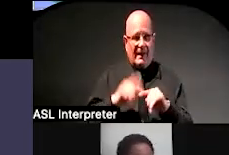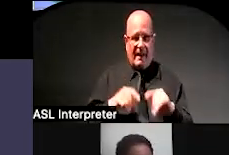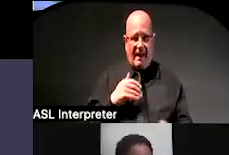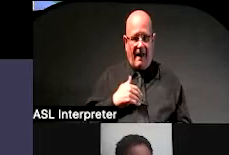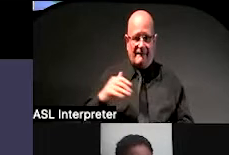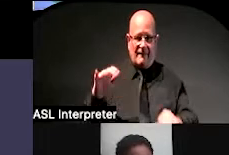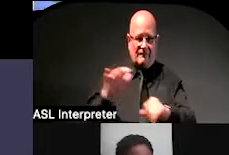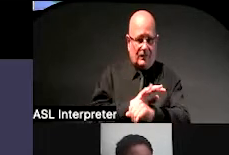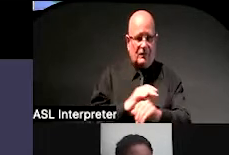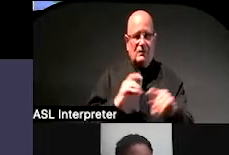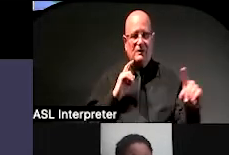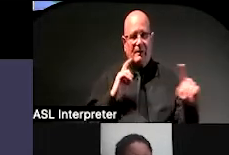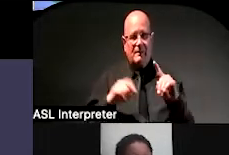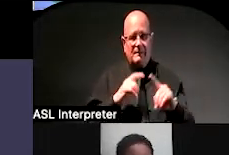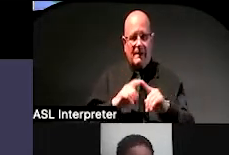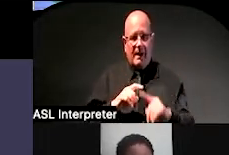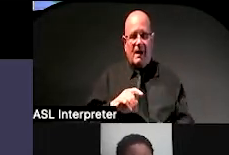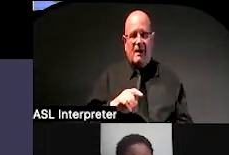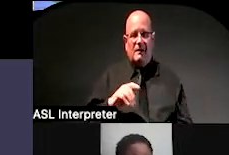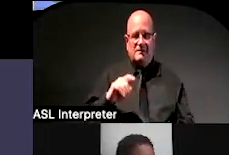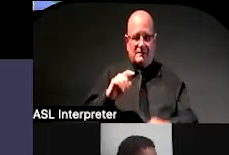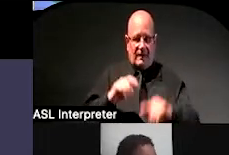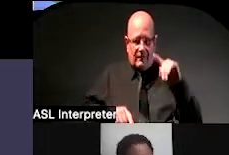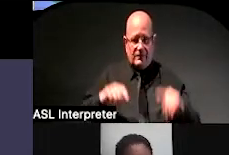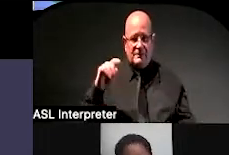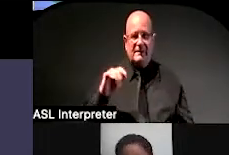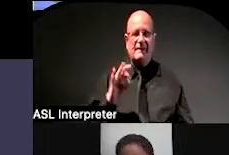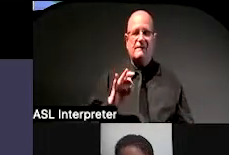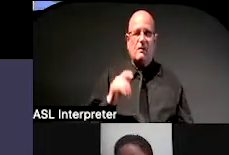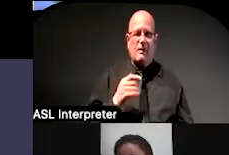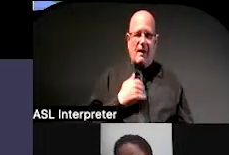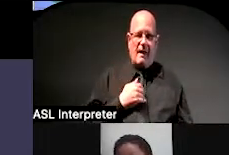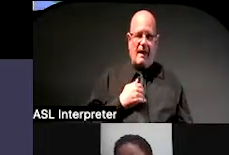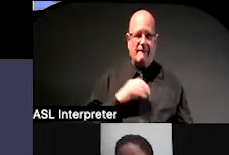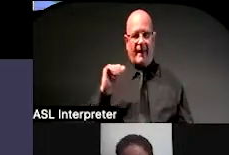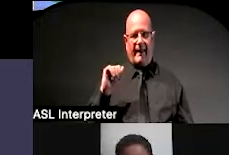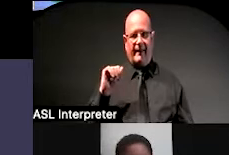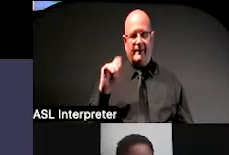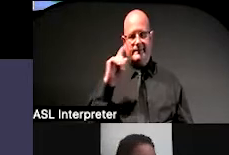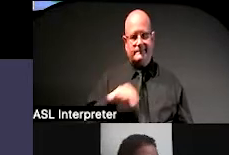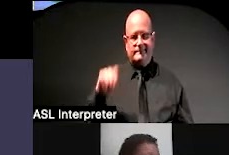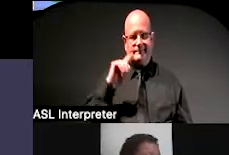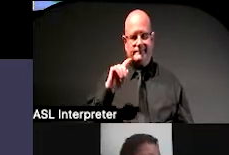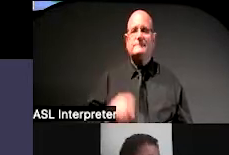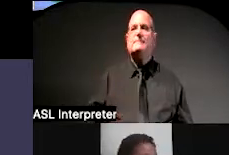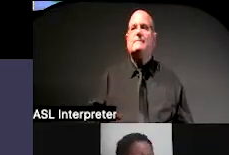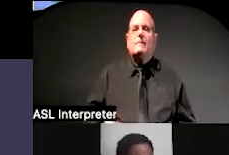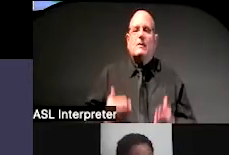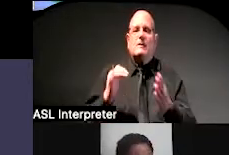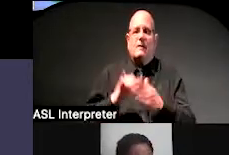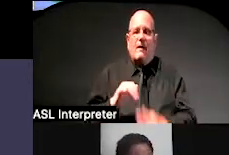complete conversation surrounding diversity if we only have A. And I propose that we